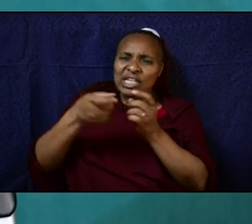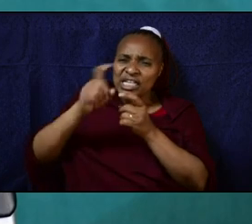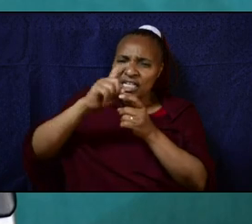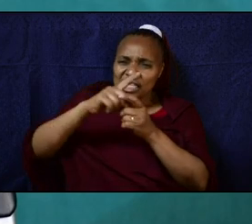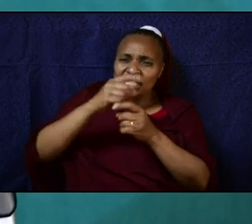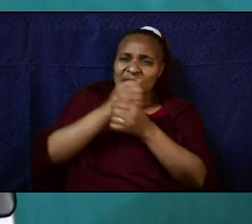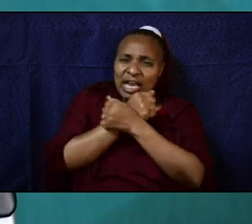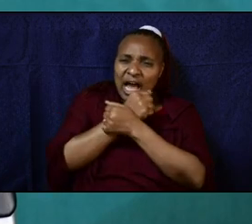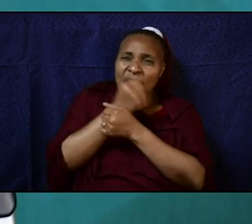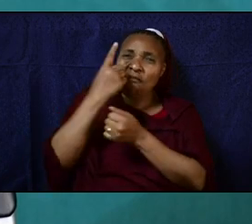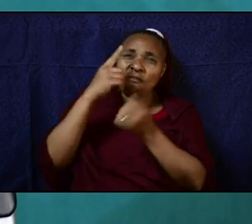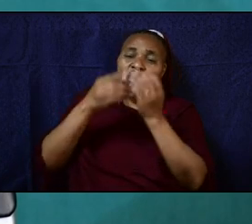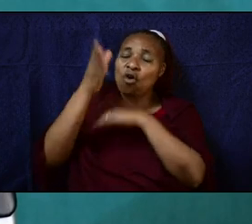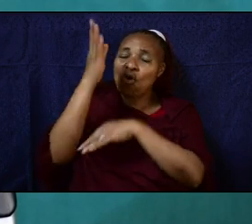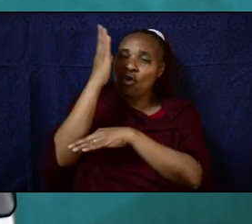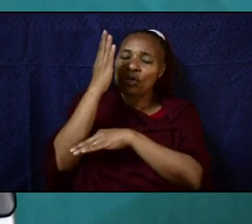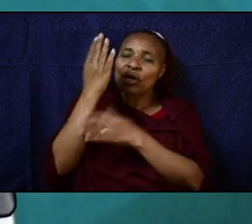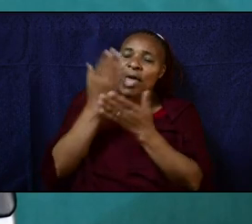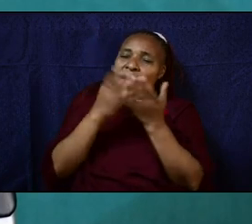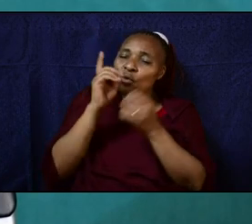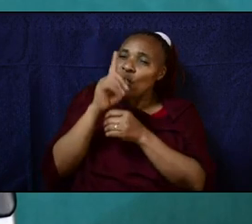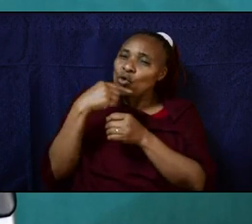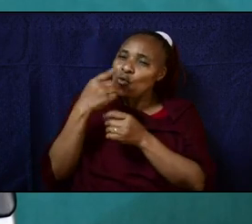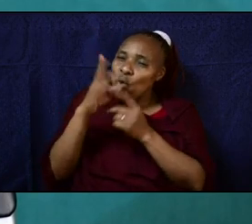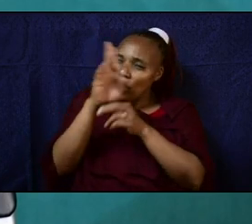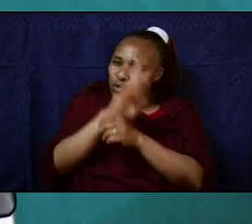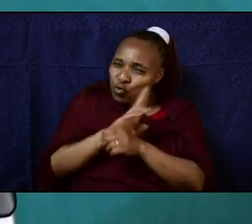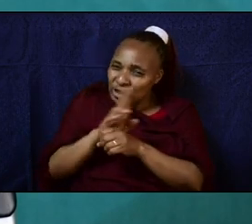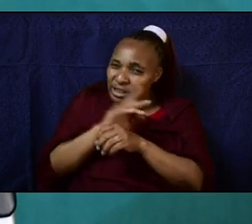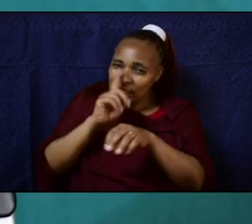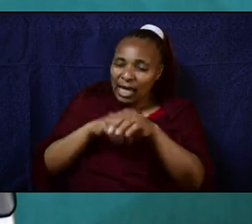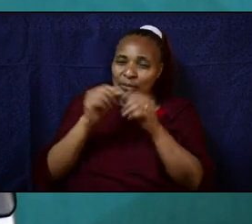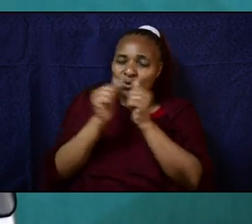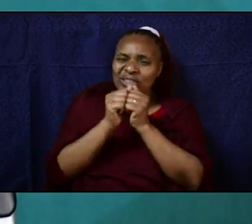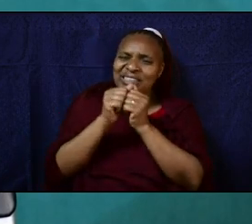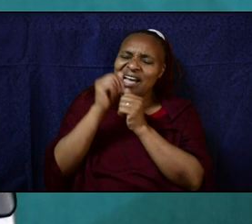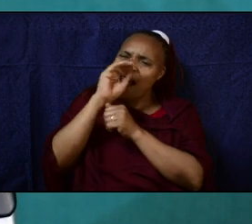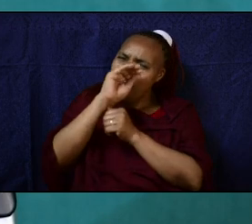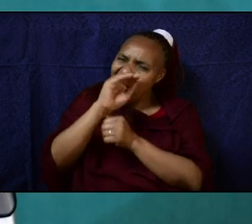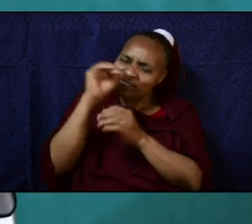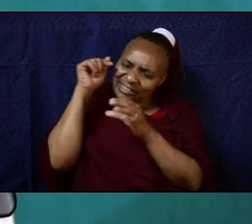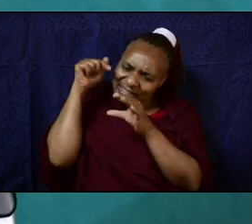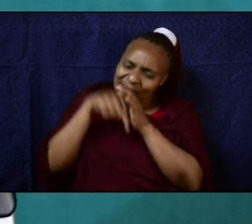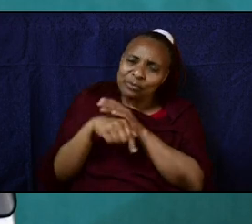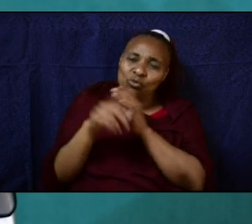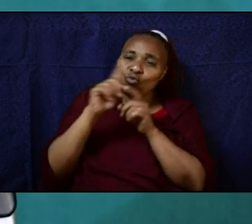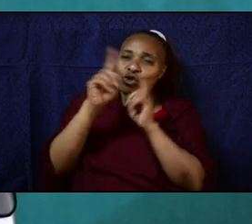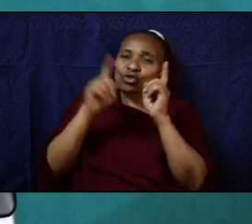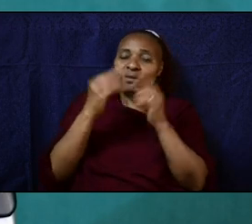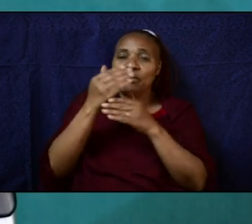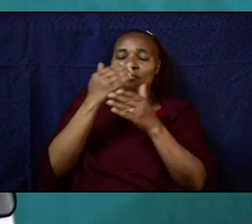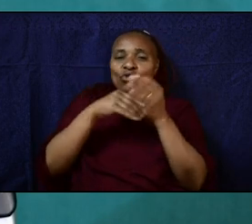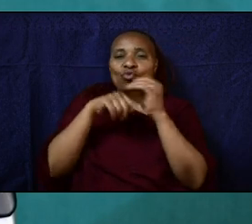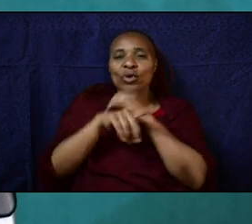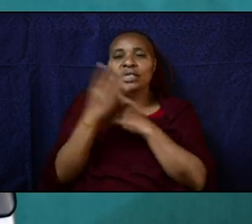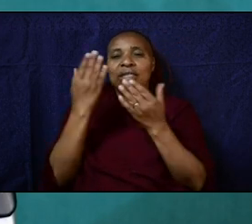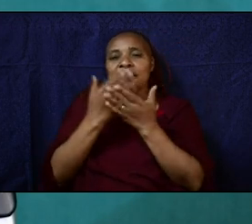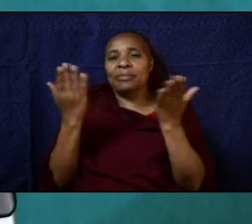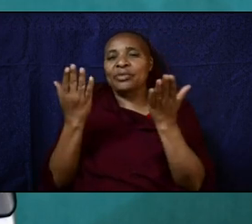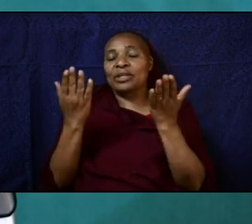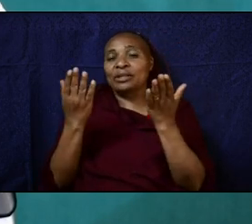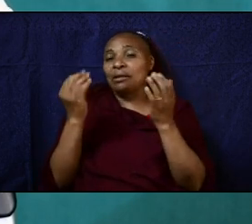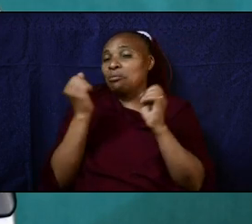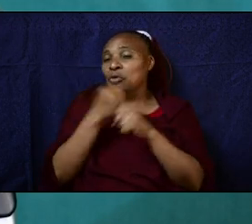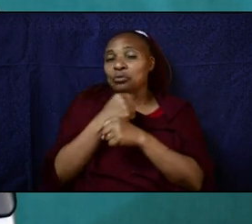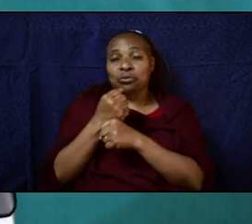for God? So whoever you're spending time with, make sure you ask these deep questions to yourself before you get into something you might not